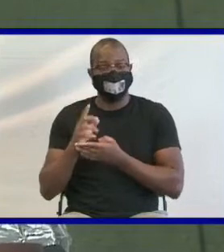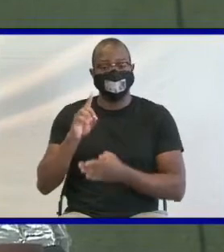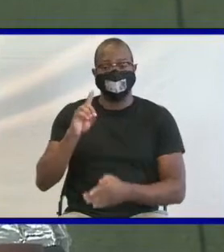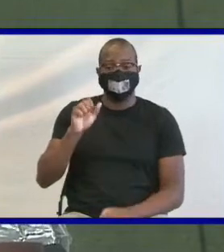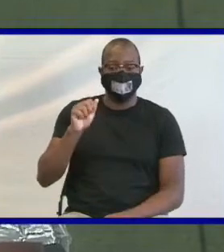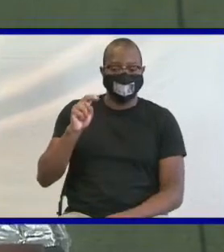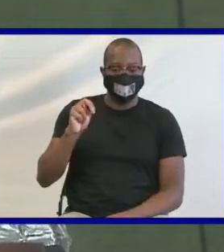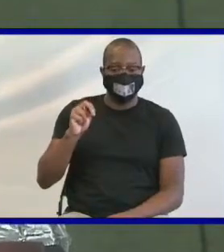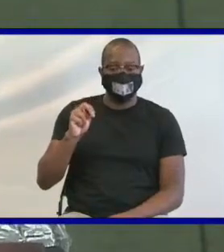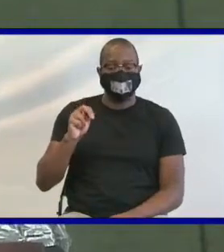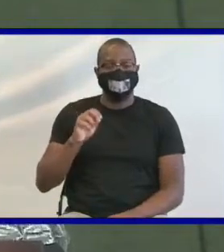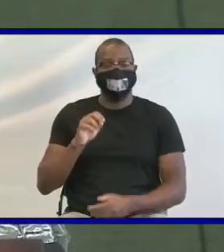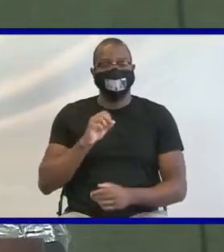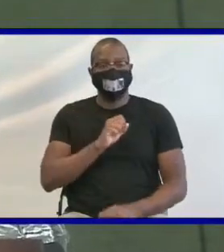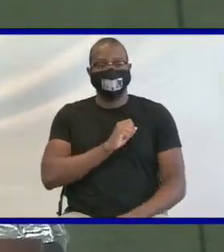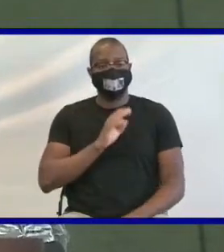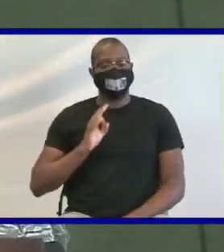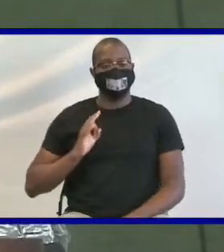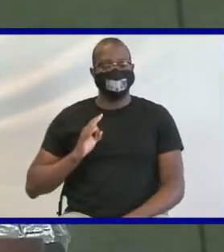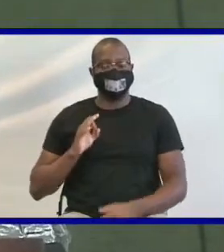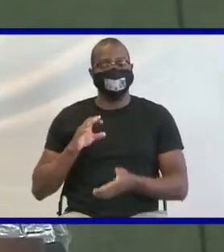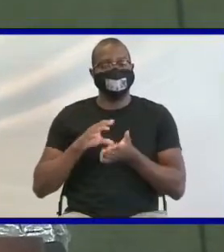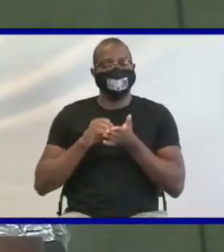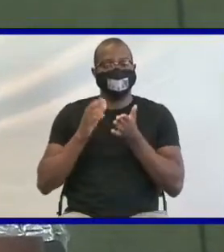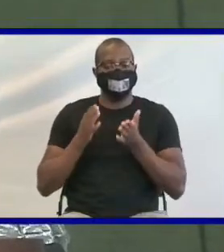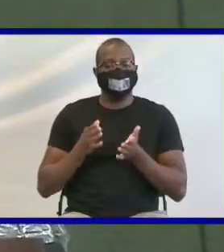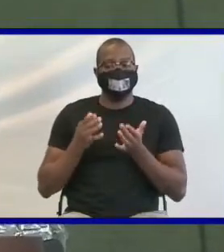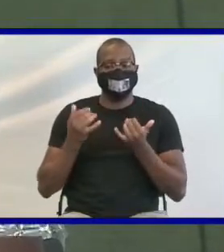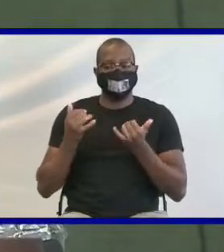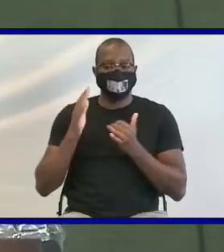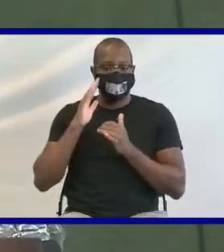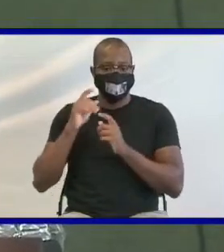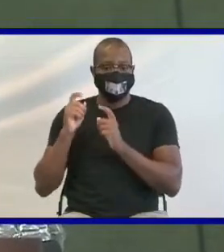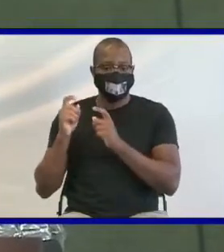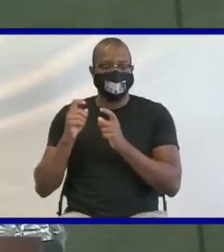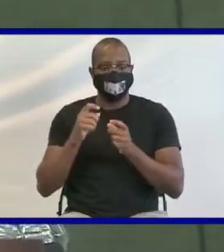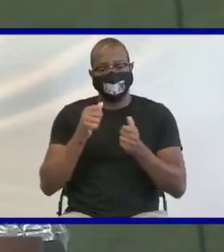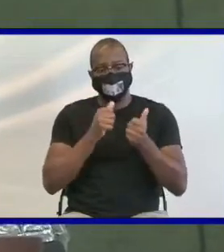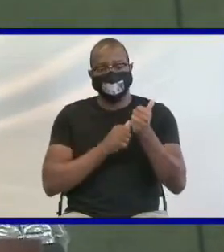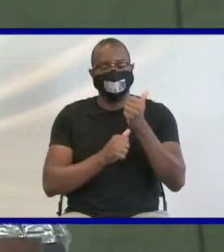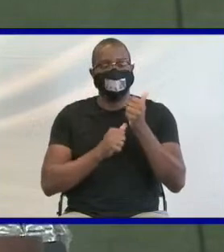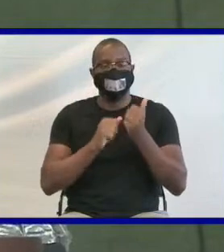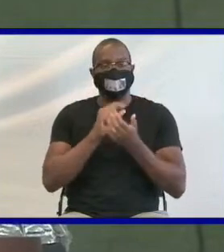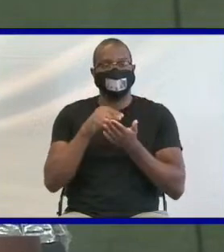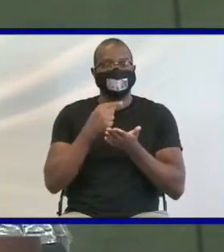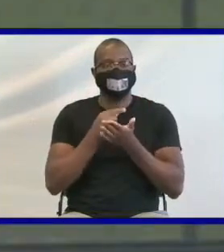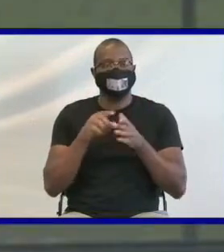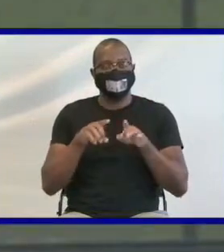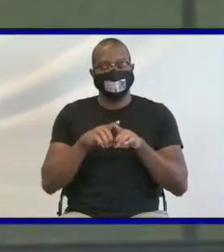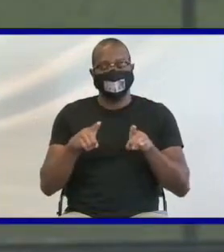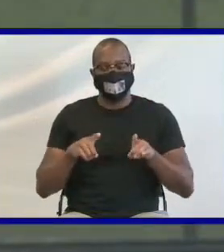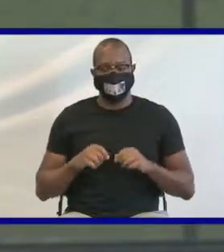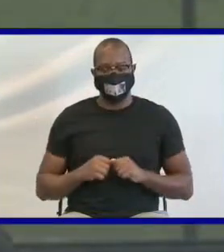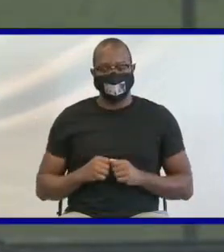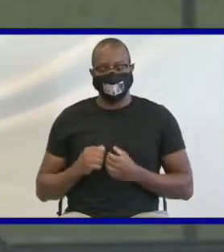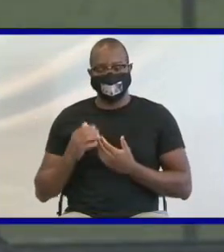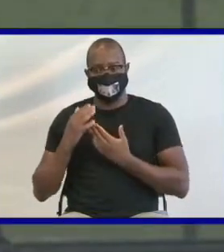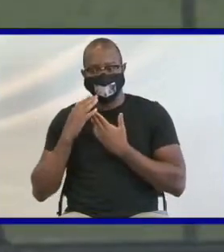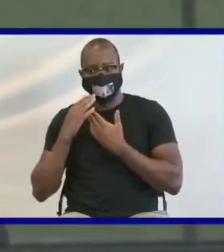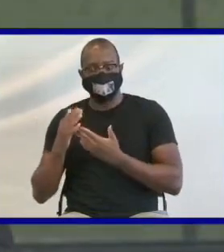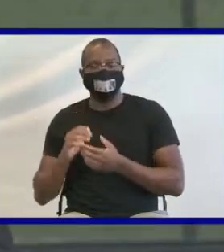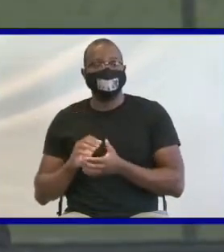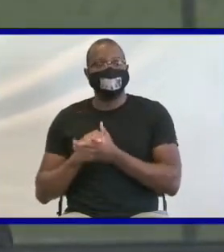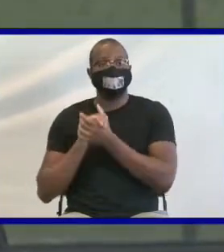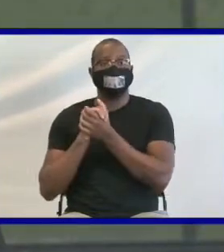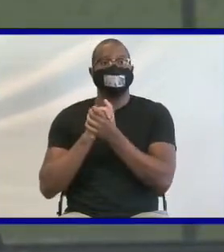and faculty, these students are now presented to you to receive their undergraduate degree. Thank you, Dr. Winsick. Congratulations